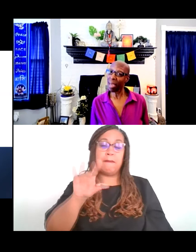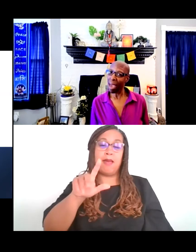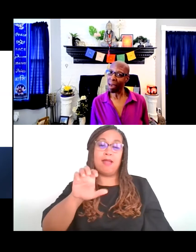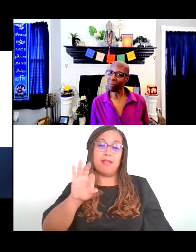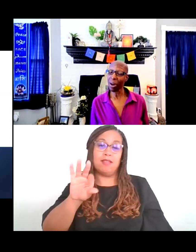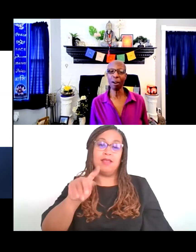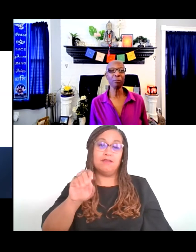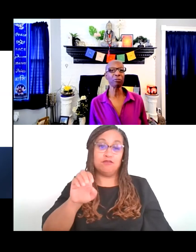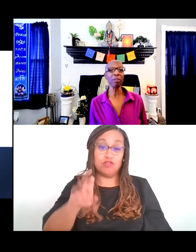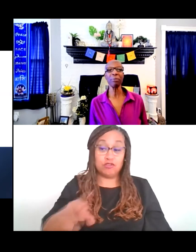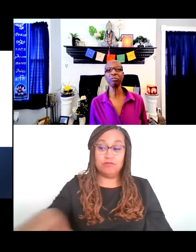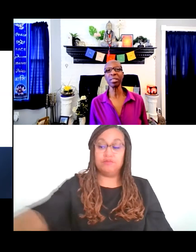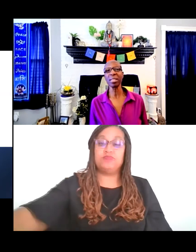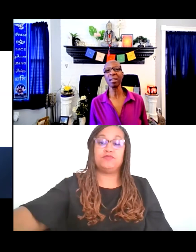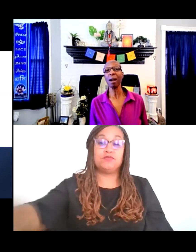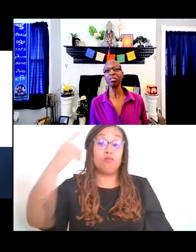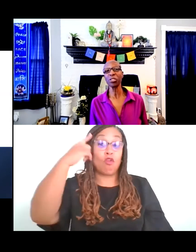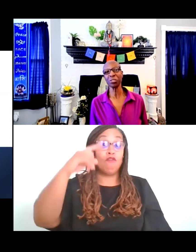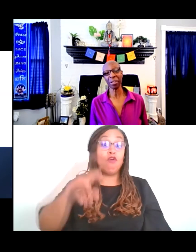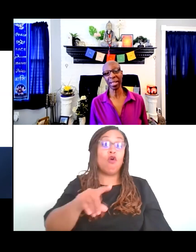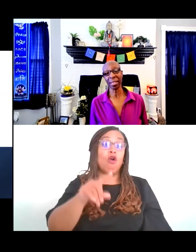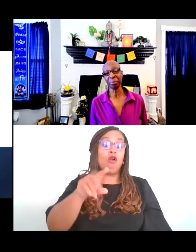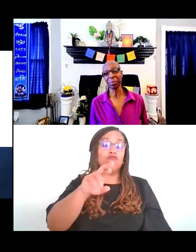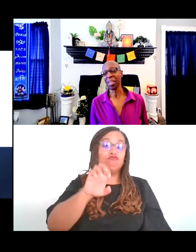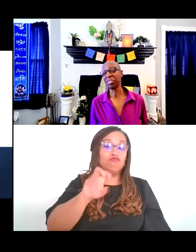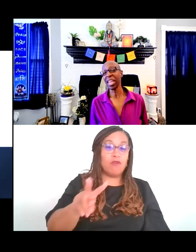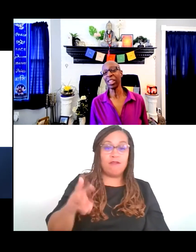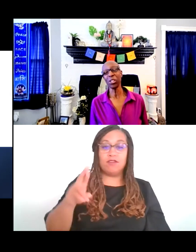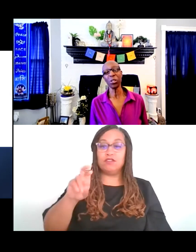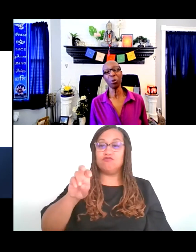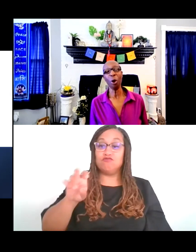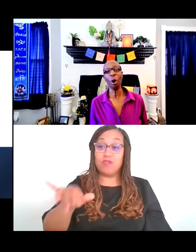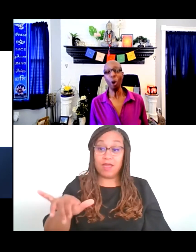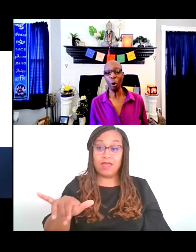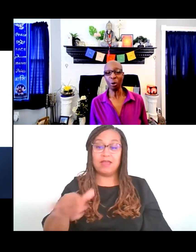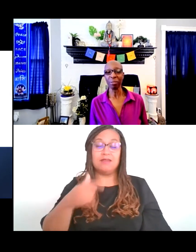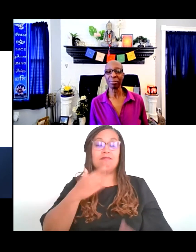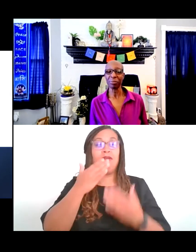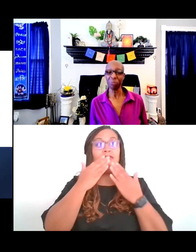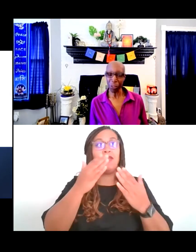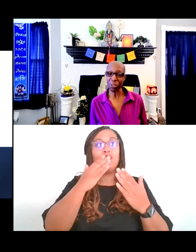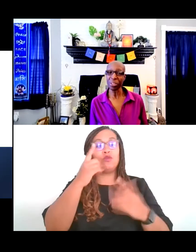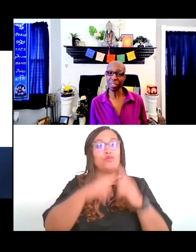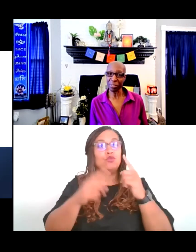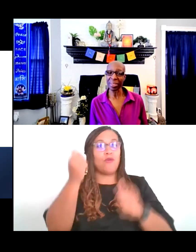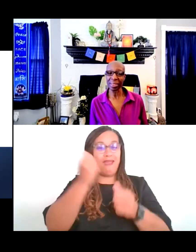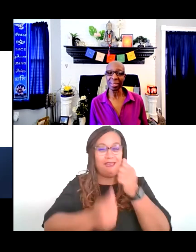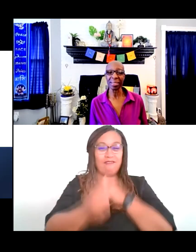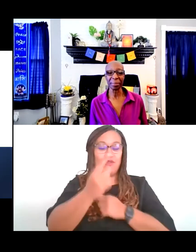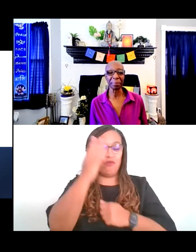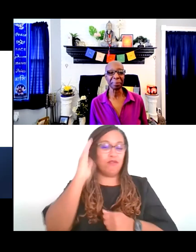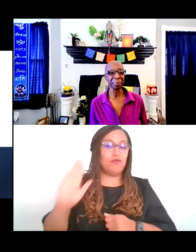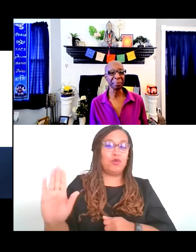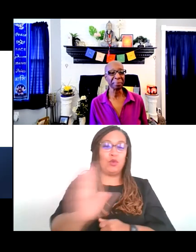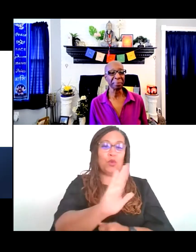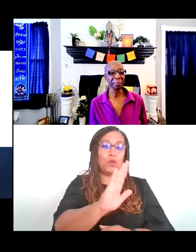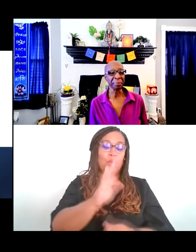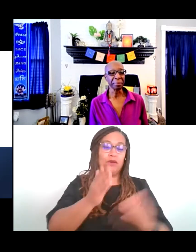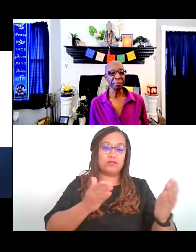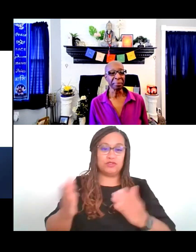On behalf of Reverend Dr. Ray, thank you all for your service.